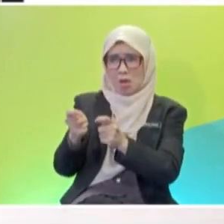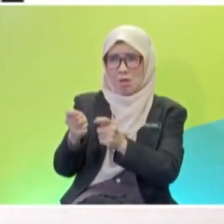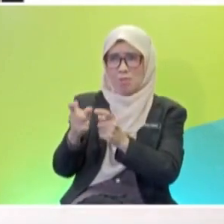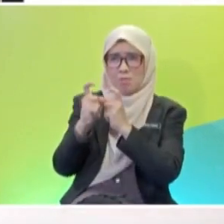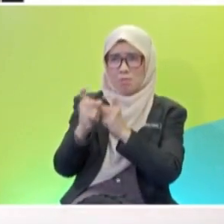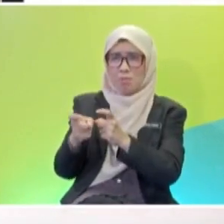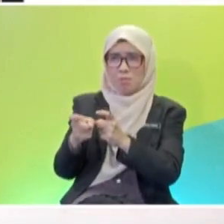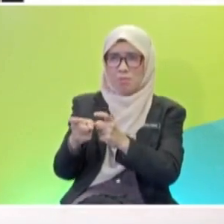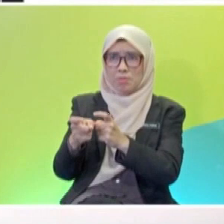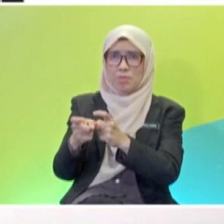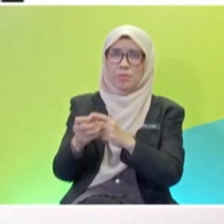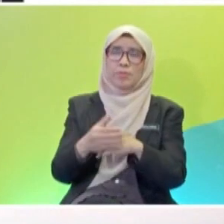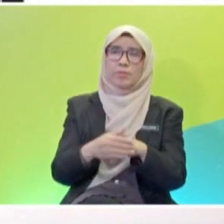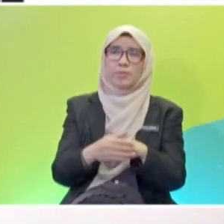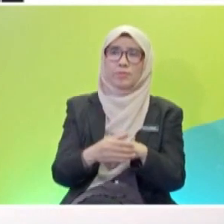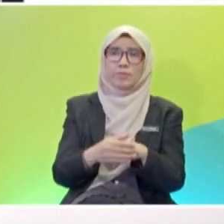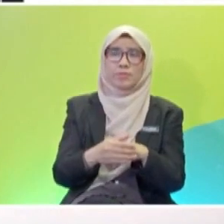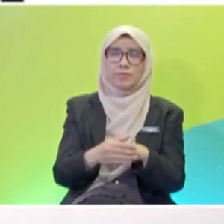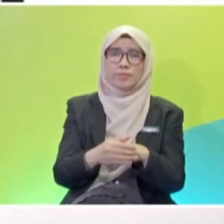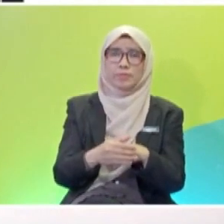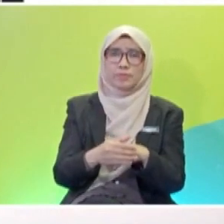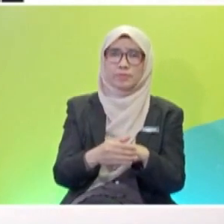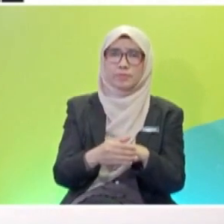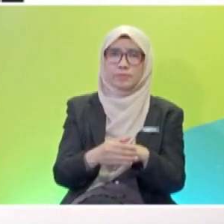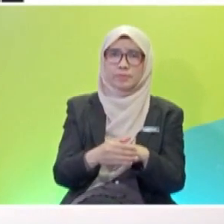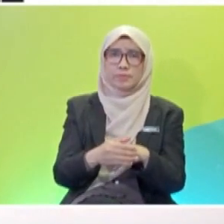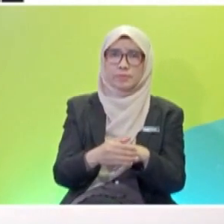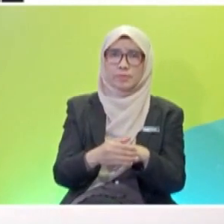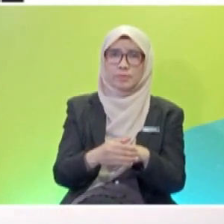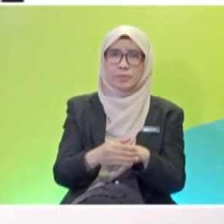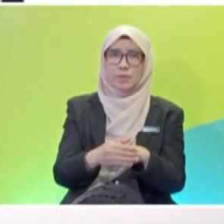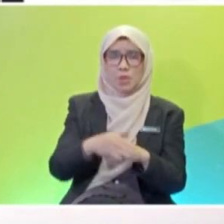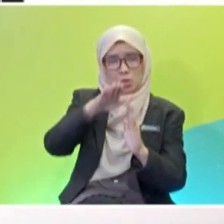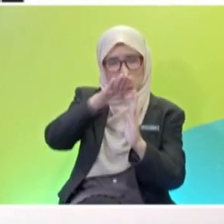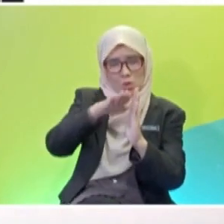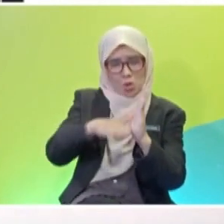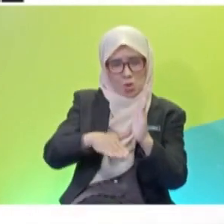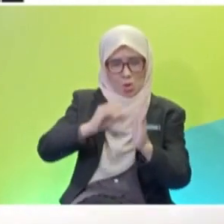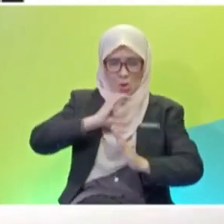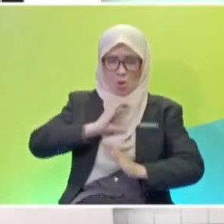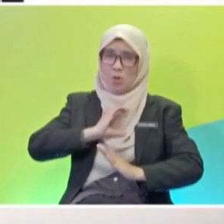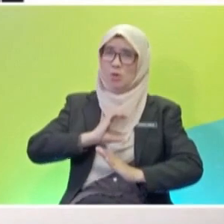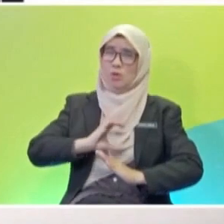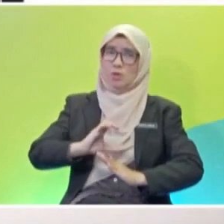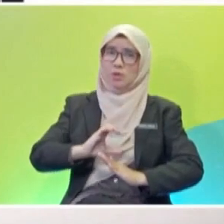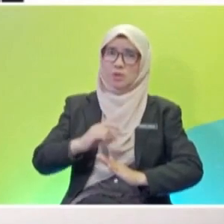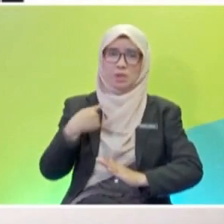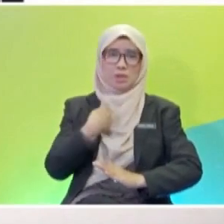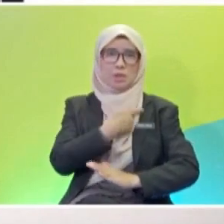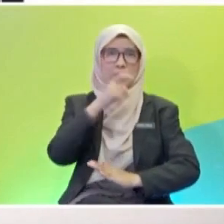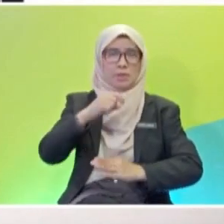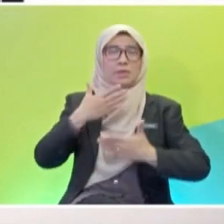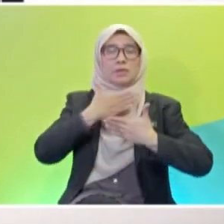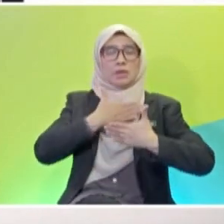Because it, as Divya says, can impact our self-confidence. Mm-hmm. And we should appreciate our